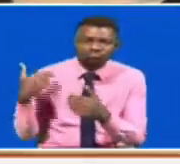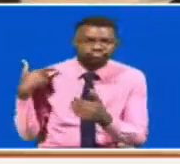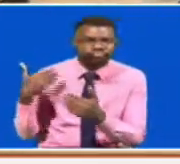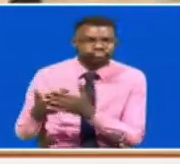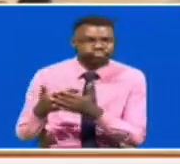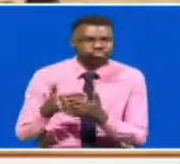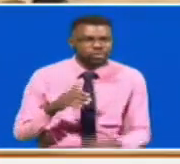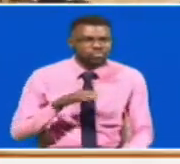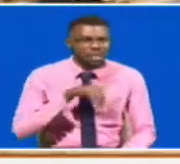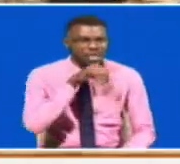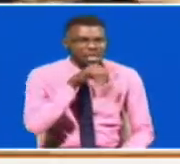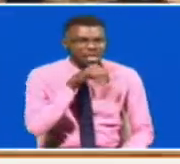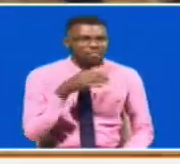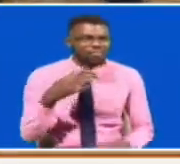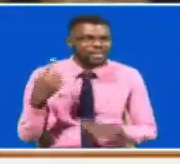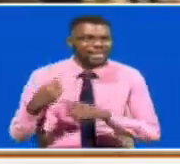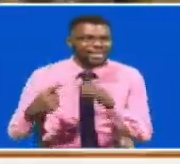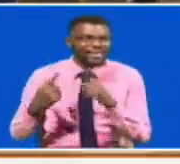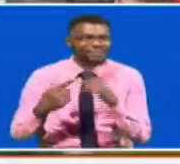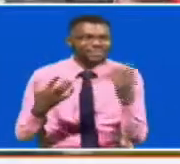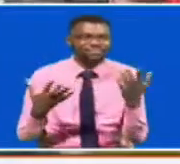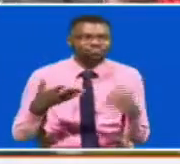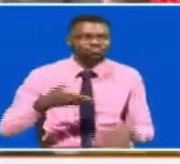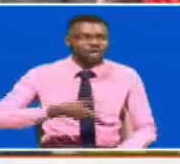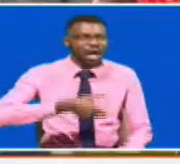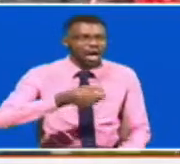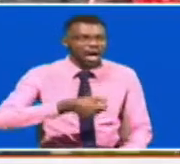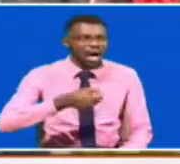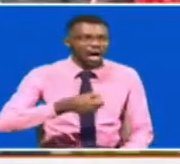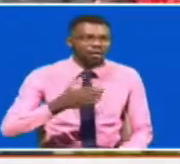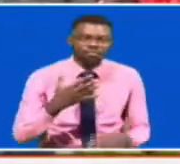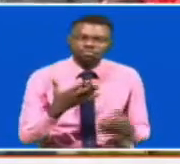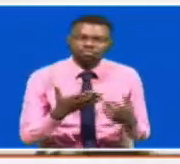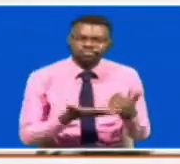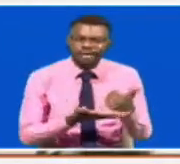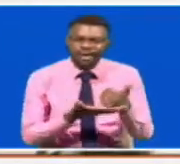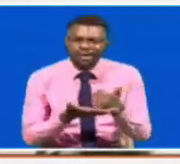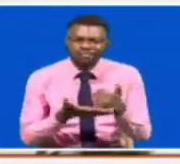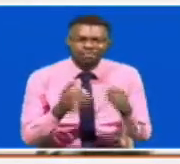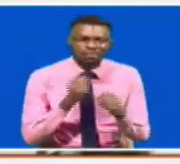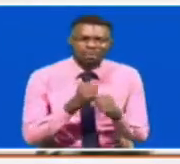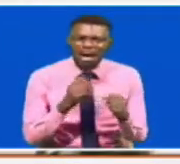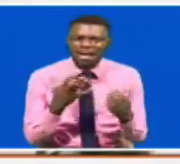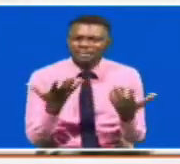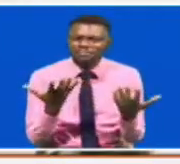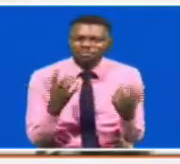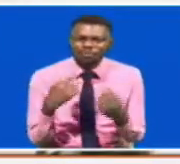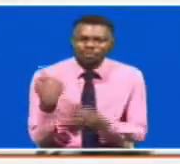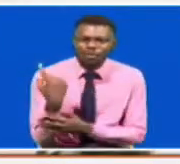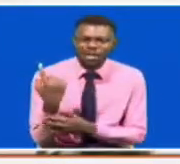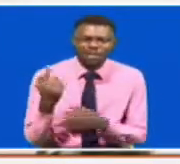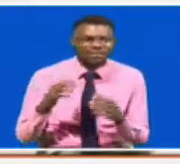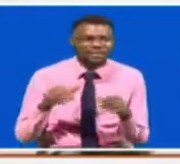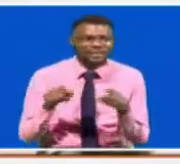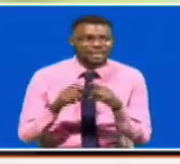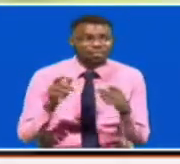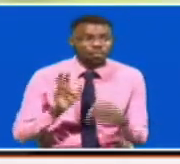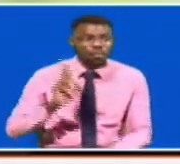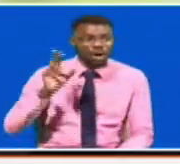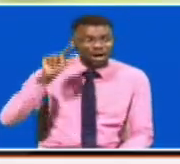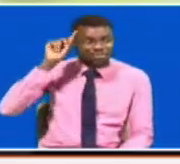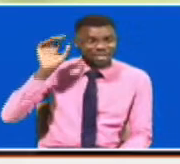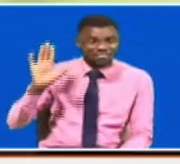Raila's handshake experience gave him only a smattering of the system operations. Like many other top officials in Kenyatta's